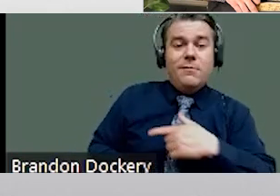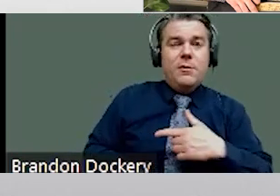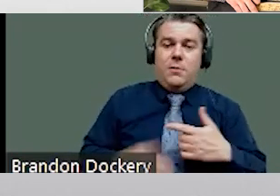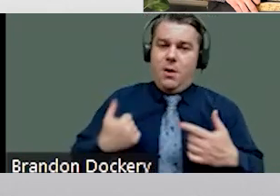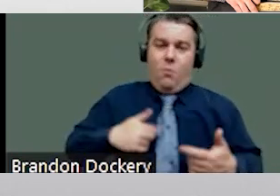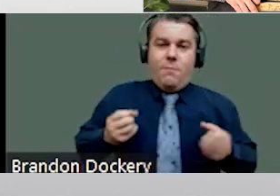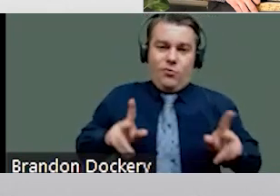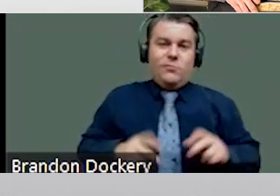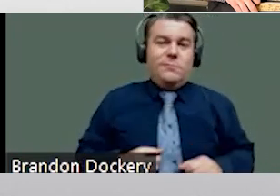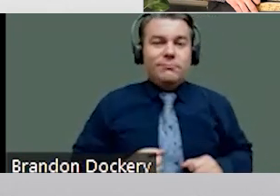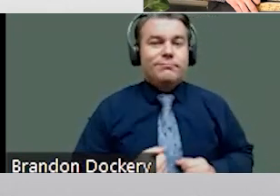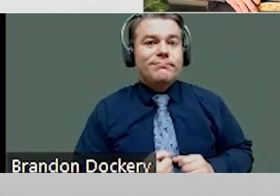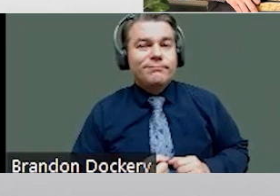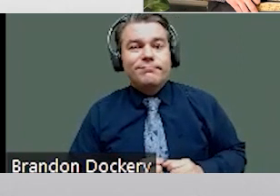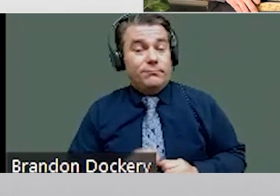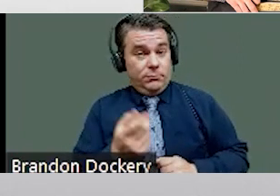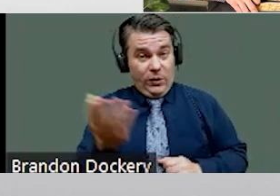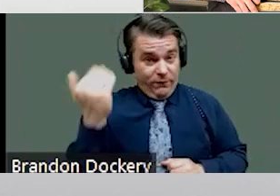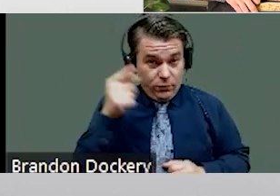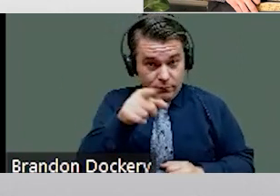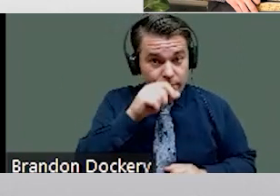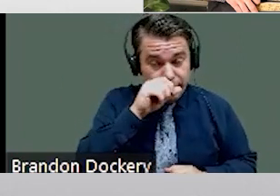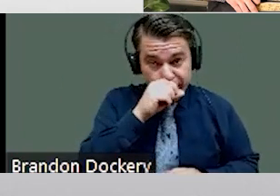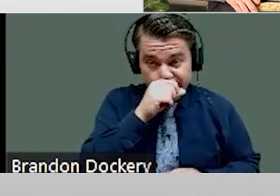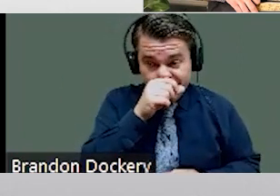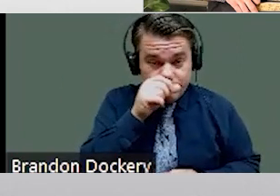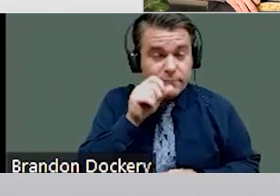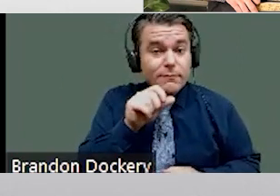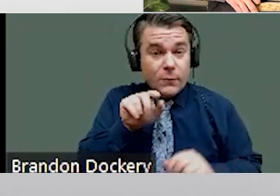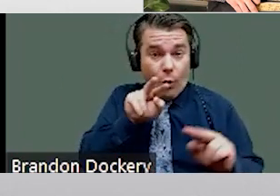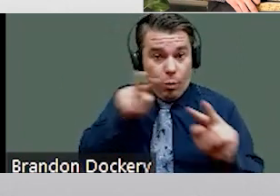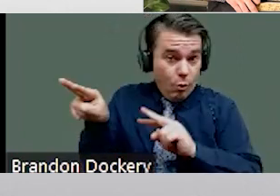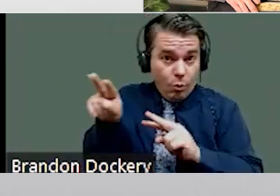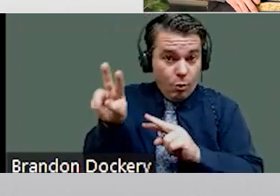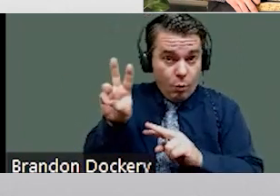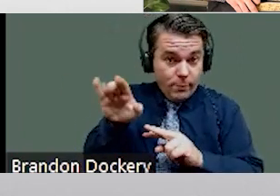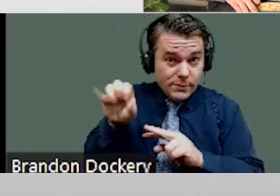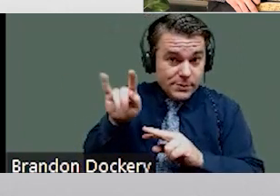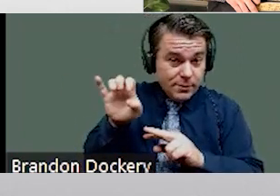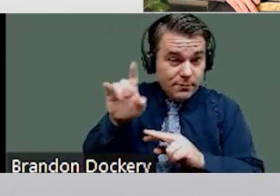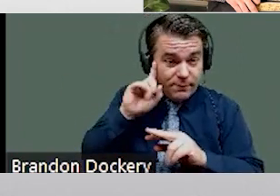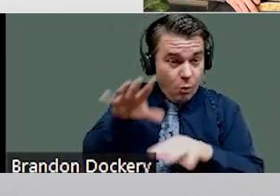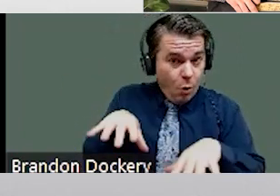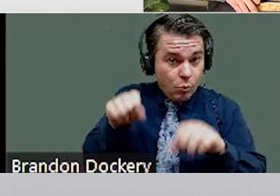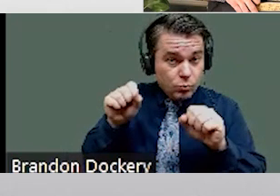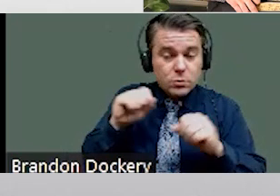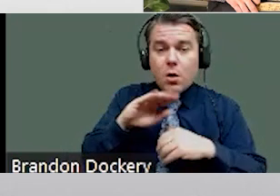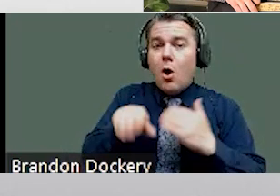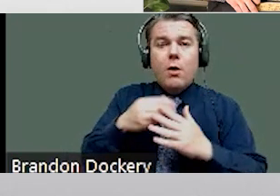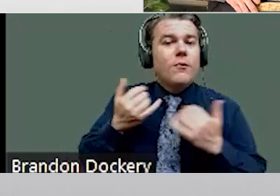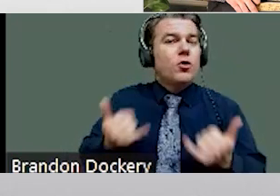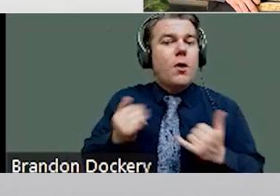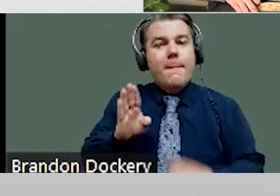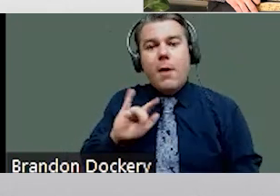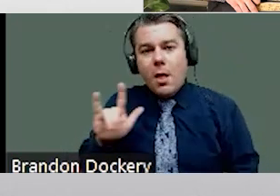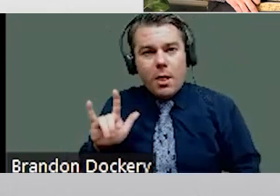you've never gone to the website that hosts all